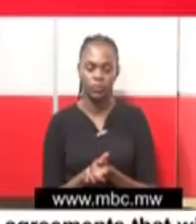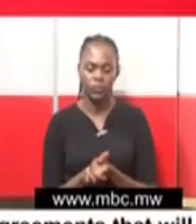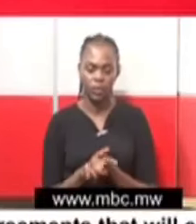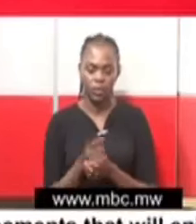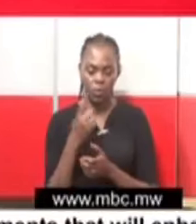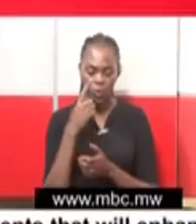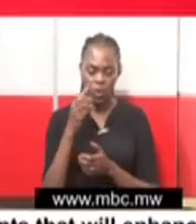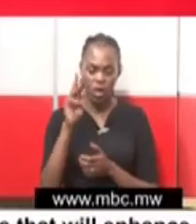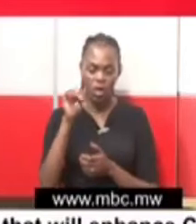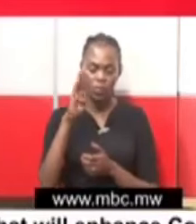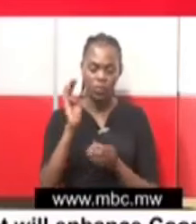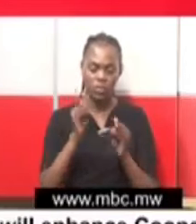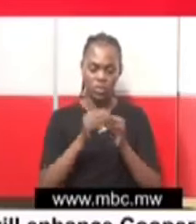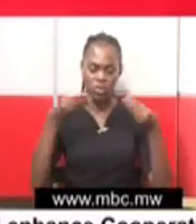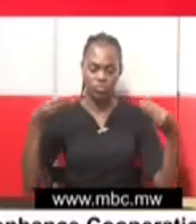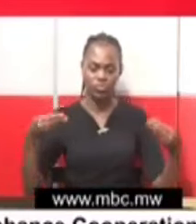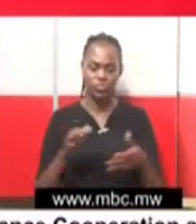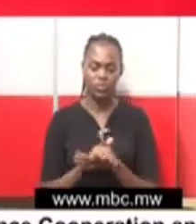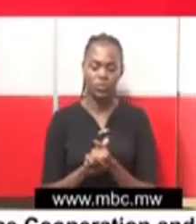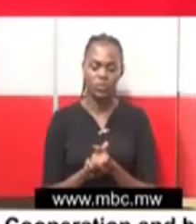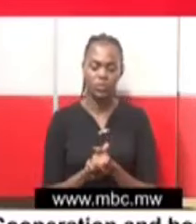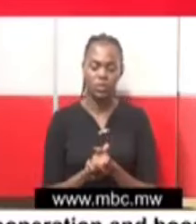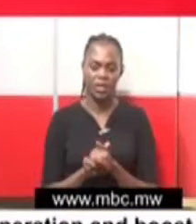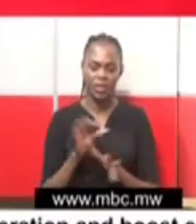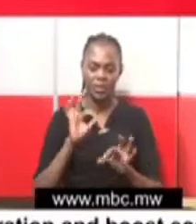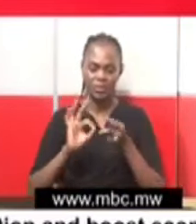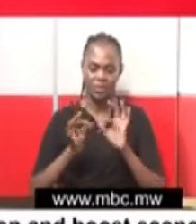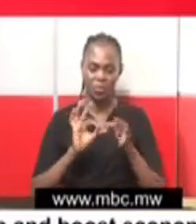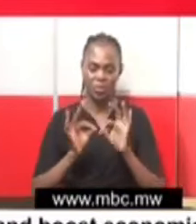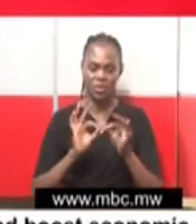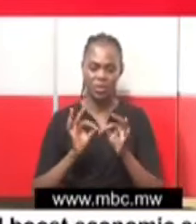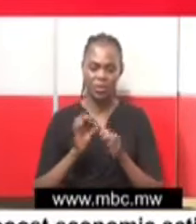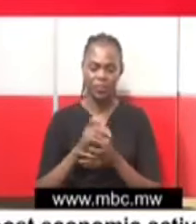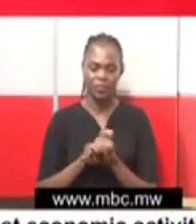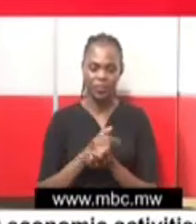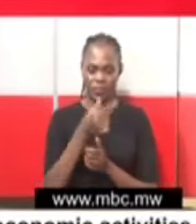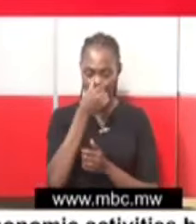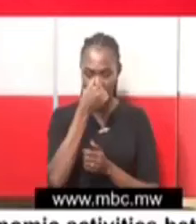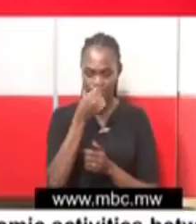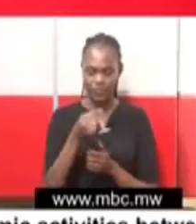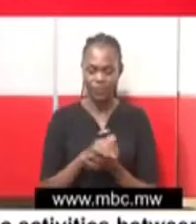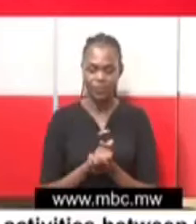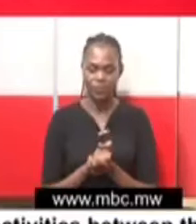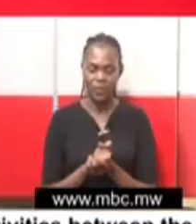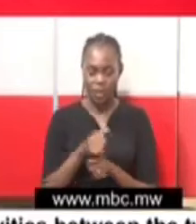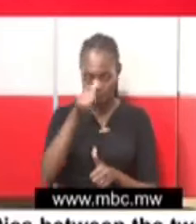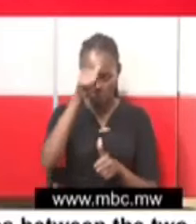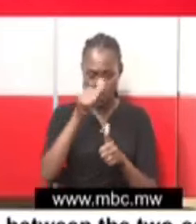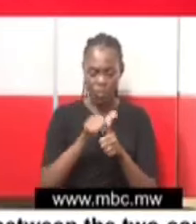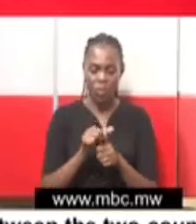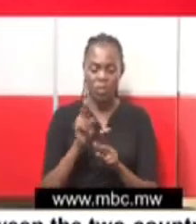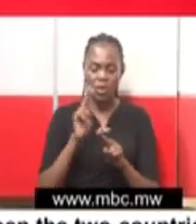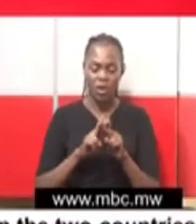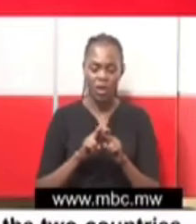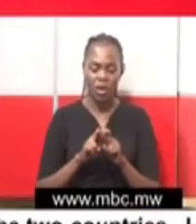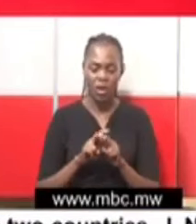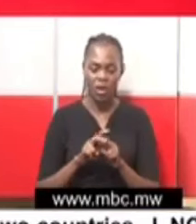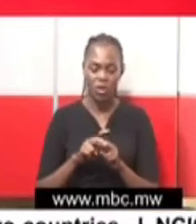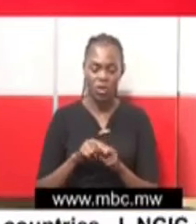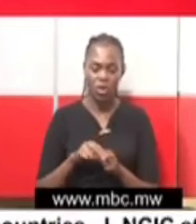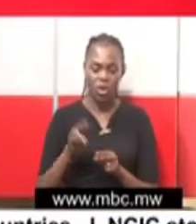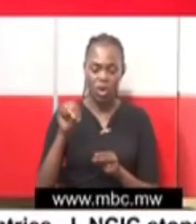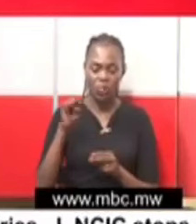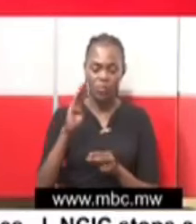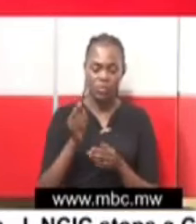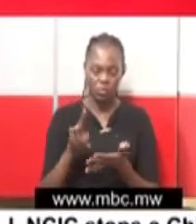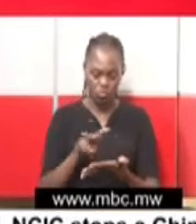You're watching MBC News with me, Marcus Pasanje, and my sign language interpreter, Savita Wirima. Remember, you can access all MBC